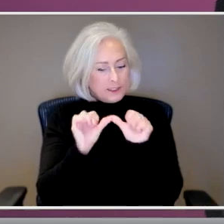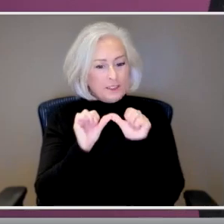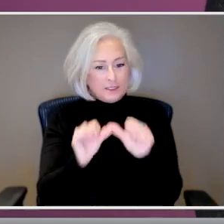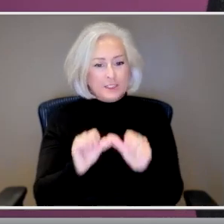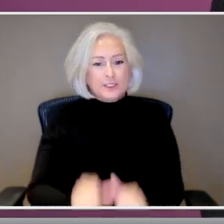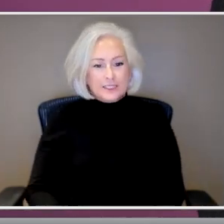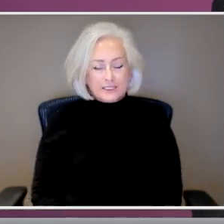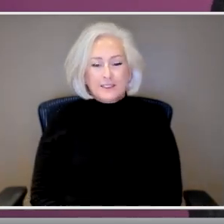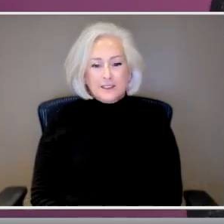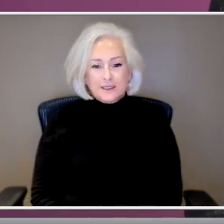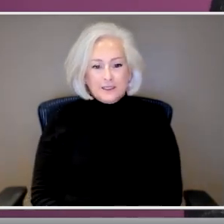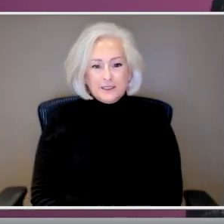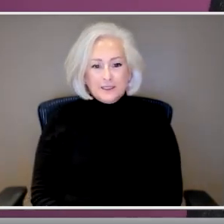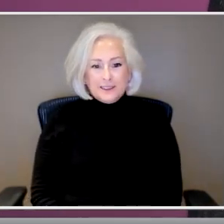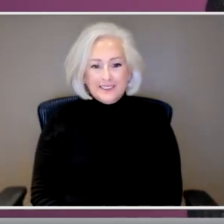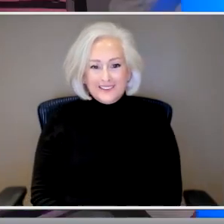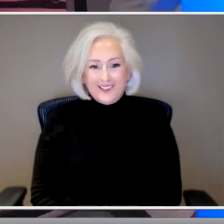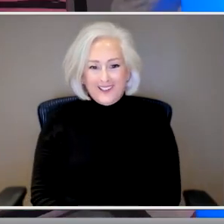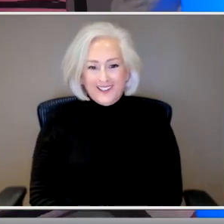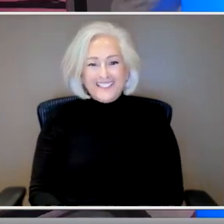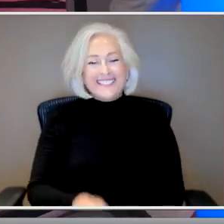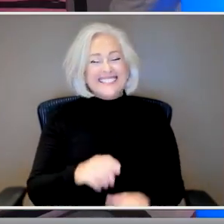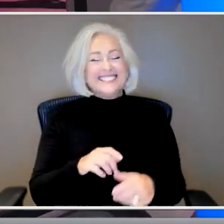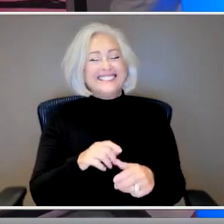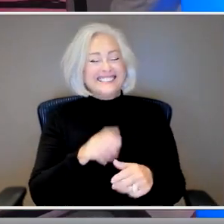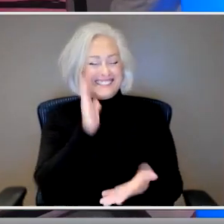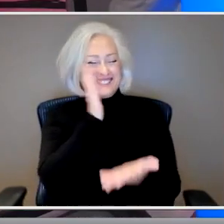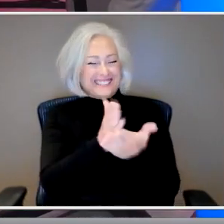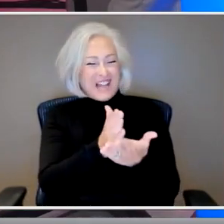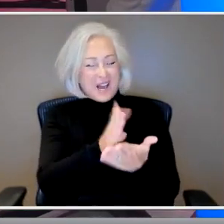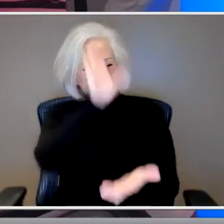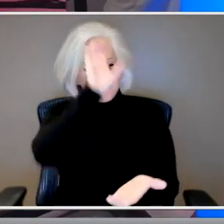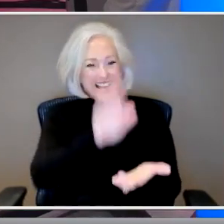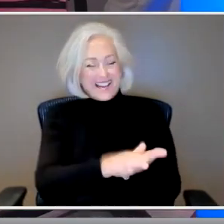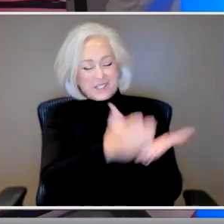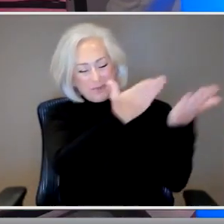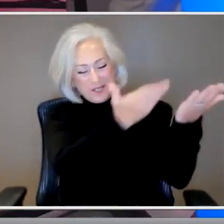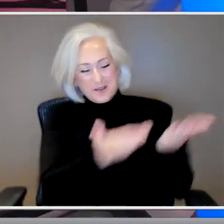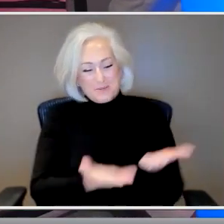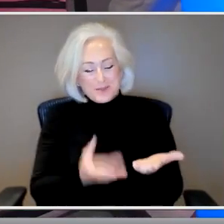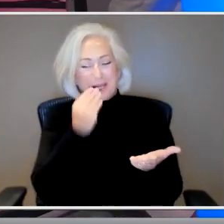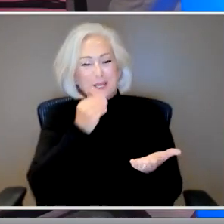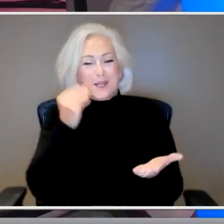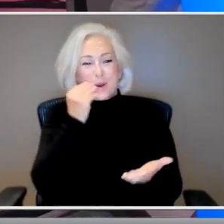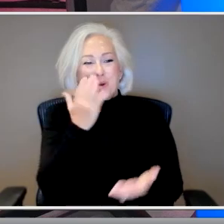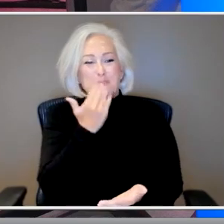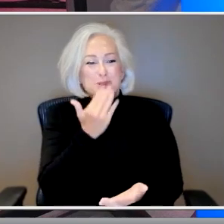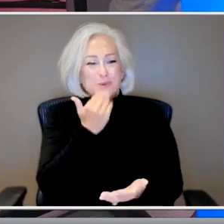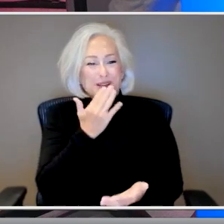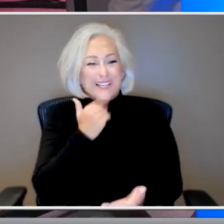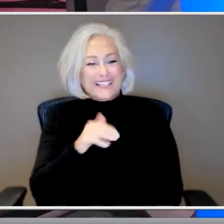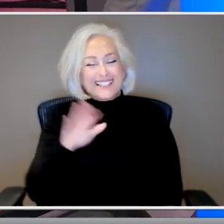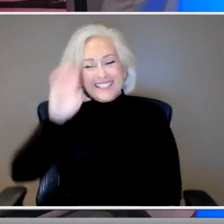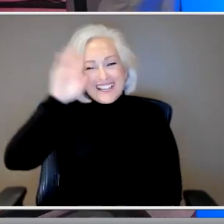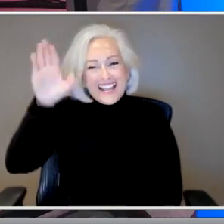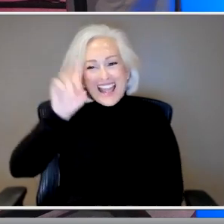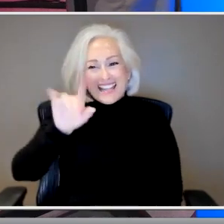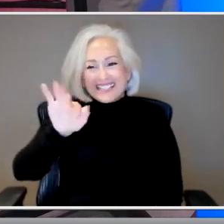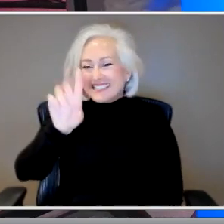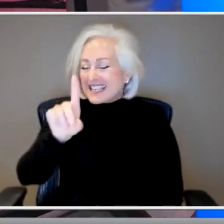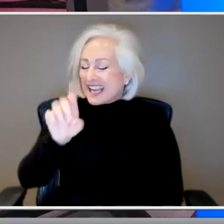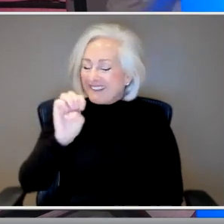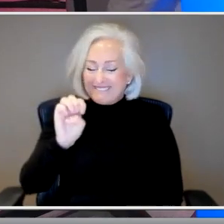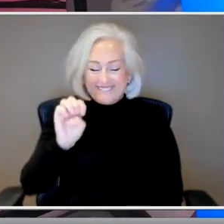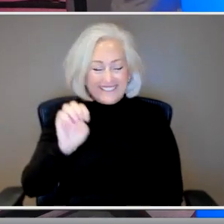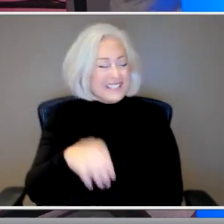from bringing home more treats. That's a hard one. What's your husband's name? David. Hey, Dave. David, don't bring home any more sweets.